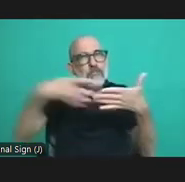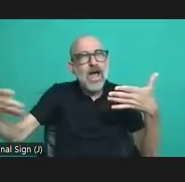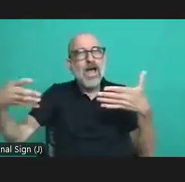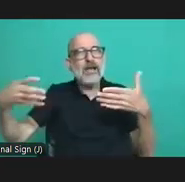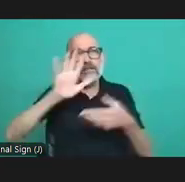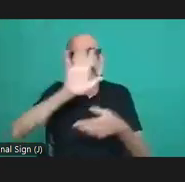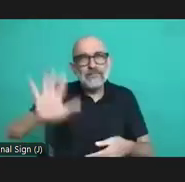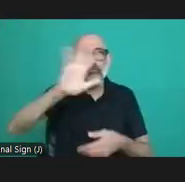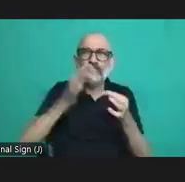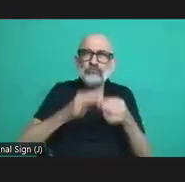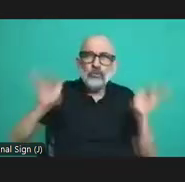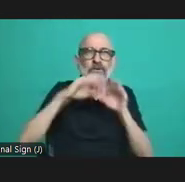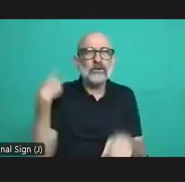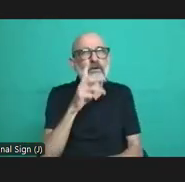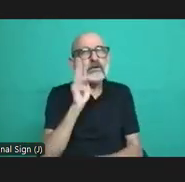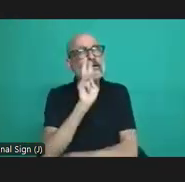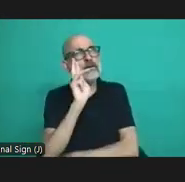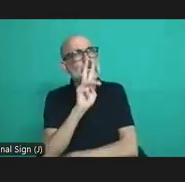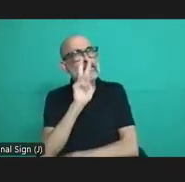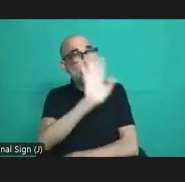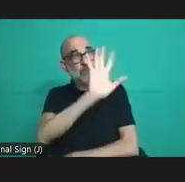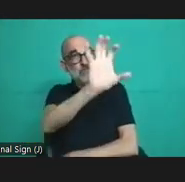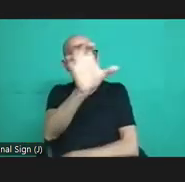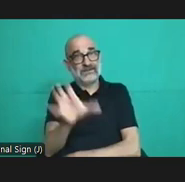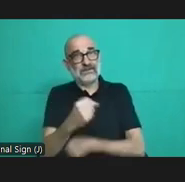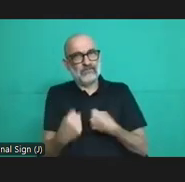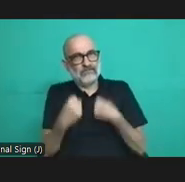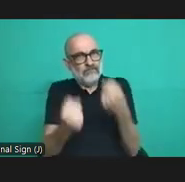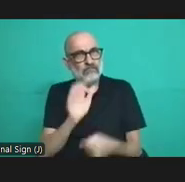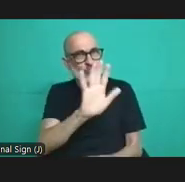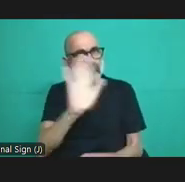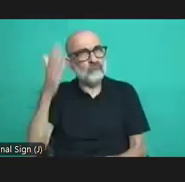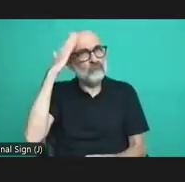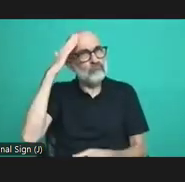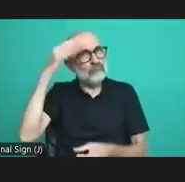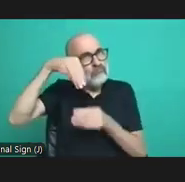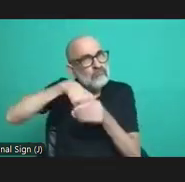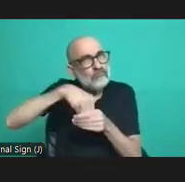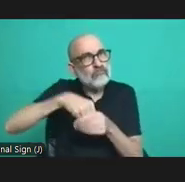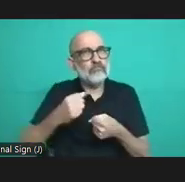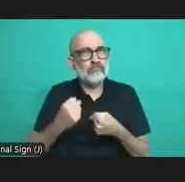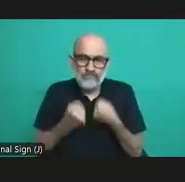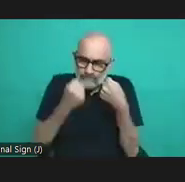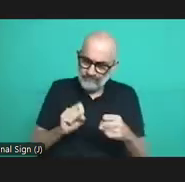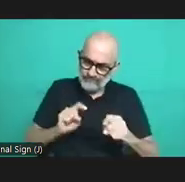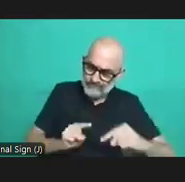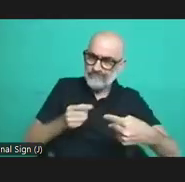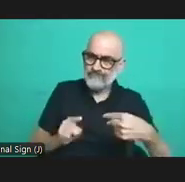only strengthening public health, but also fostering cooperation among those countries to share best practices and